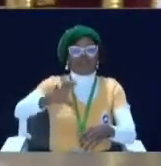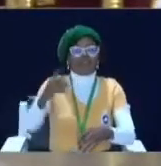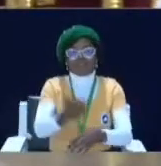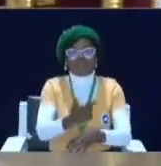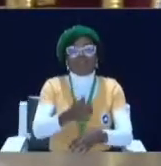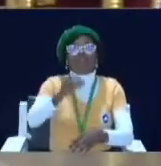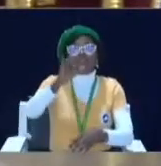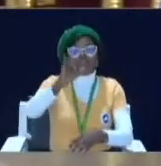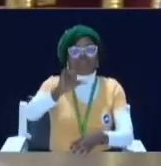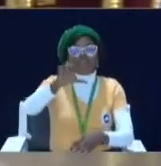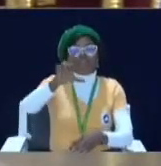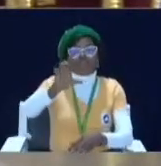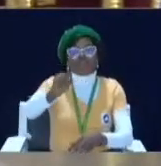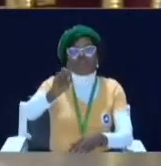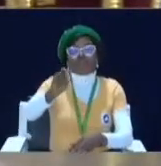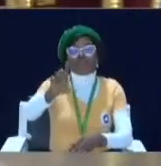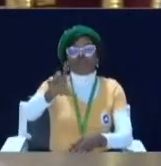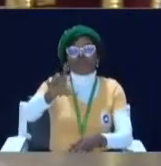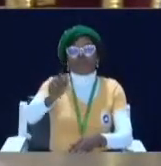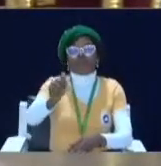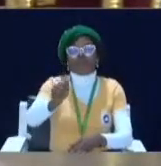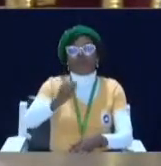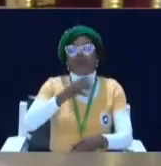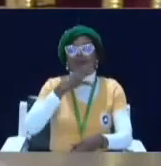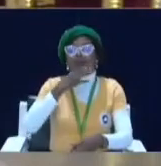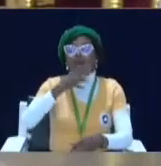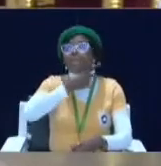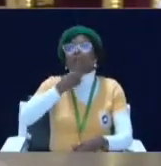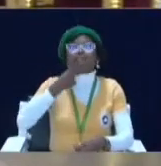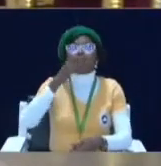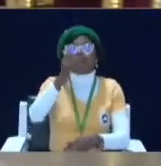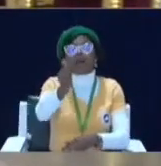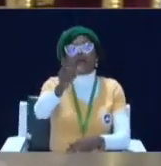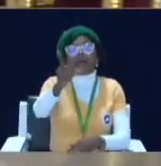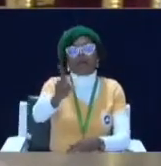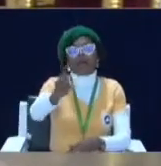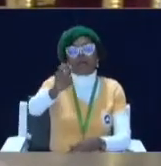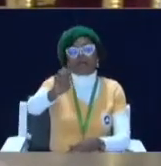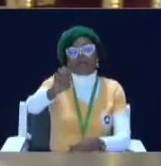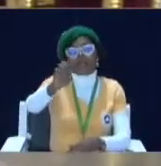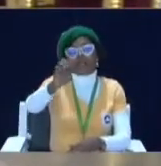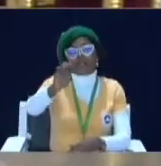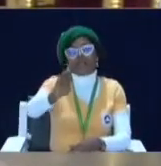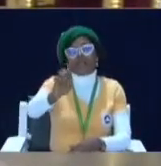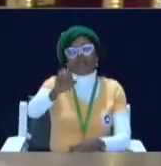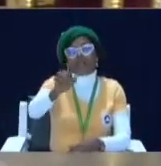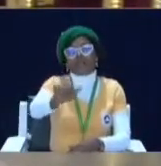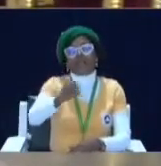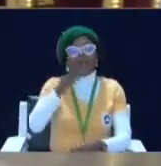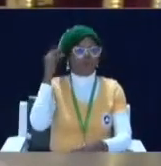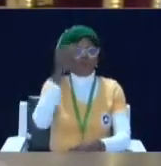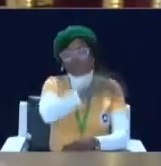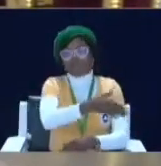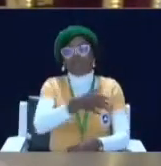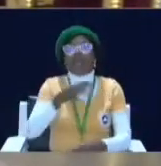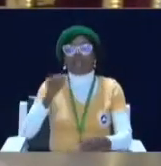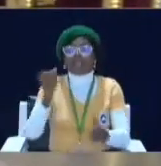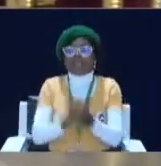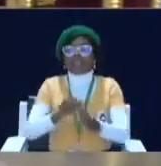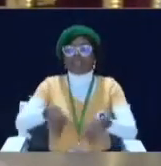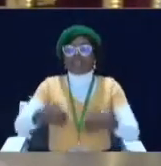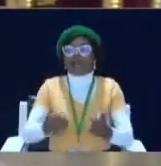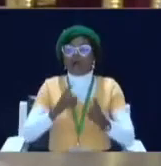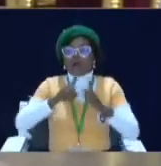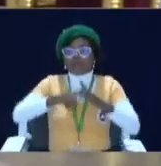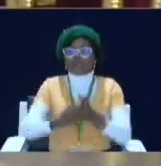Isona. Pastor Anthony Adeboye lo wa nbe. Bi mo se be si lo church ni yen, issues ti mo